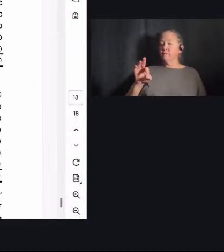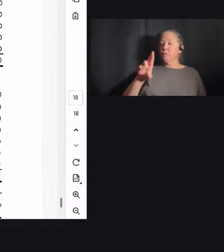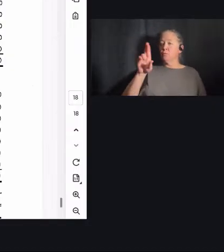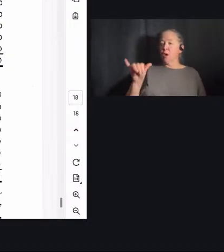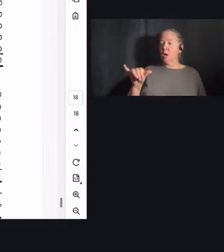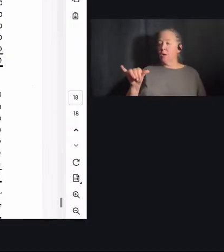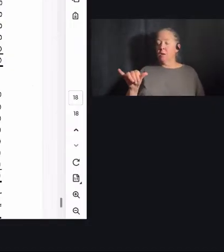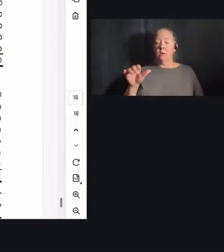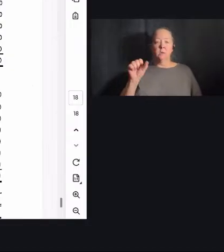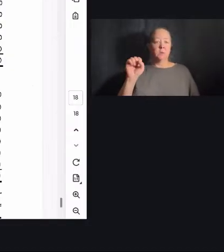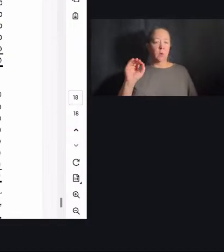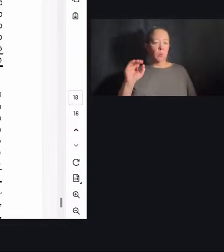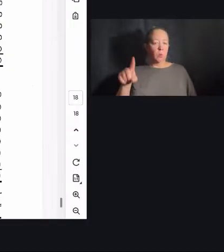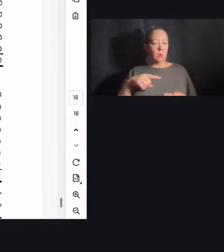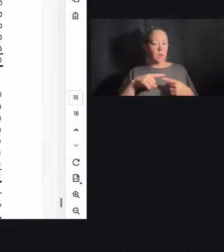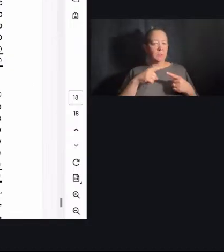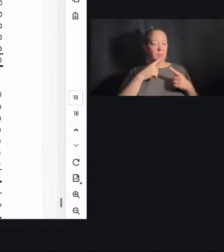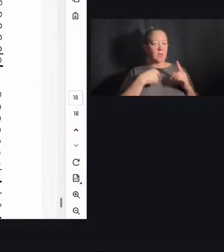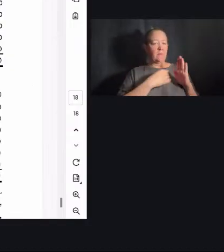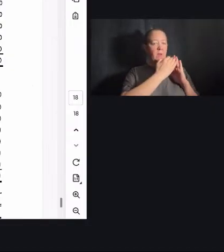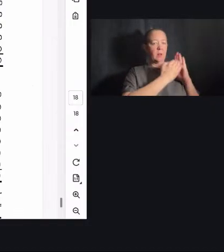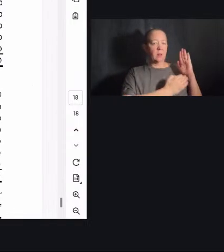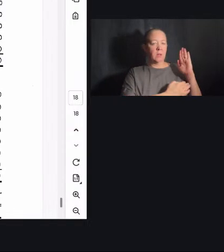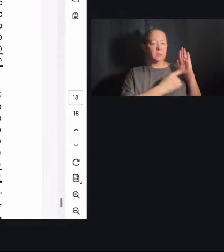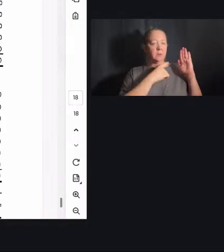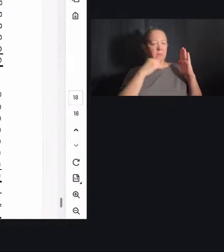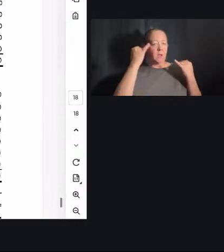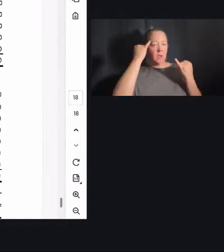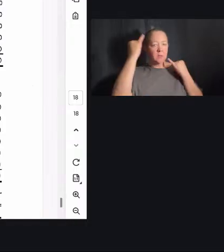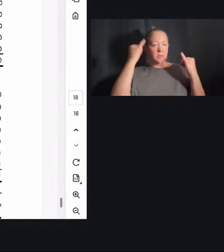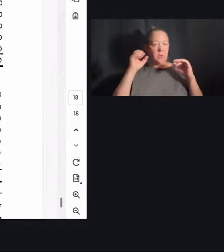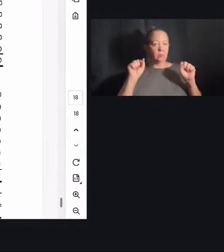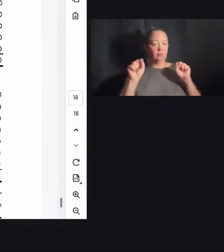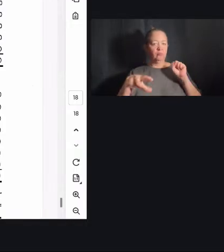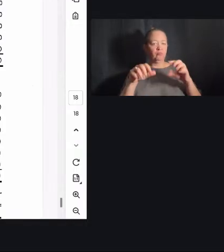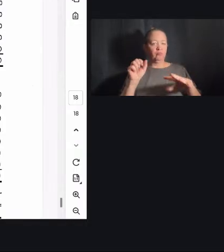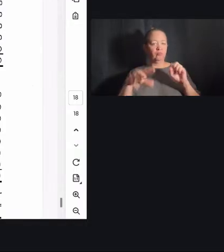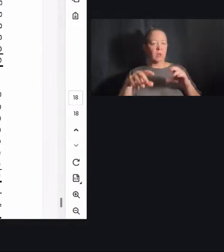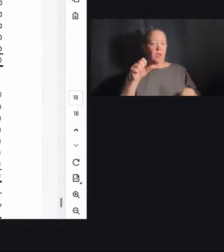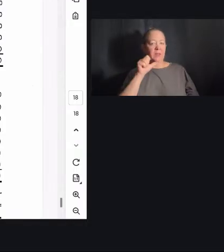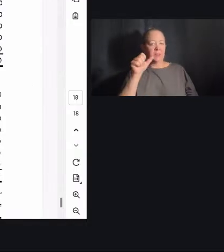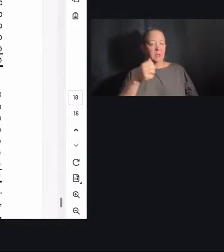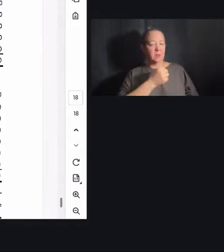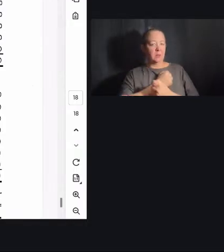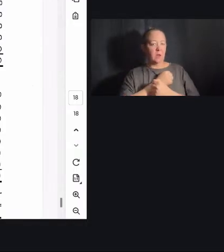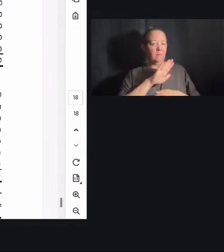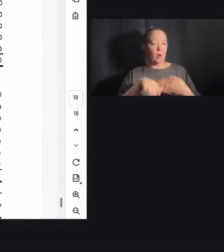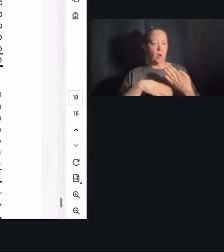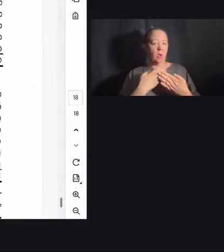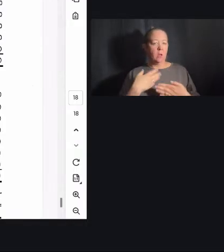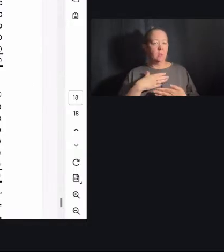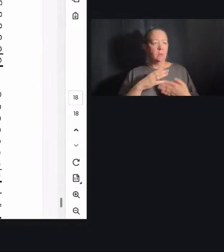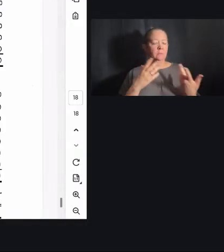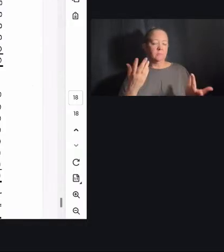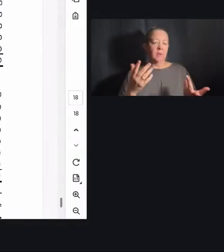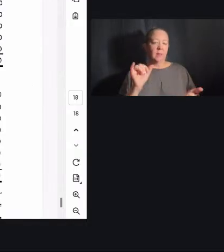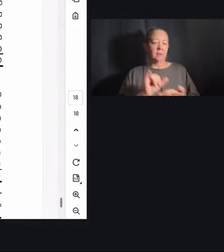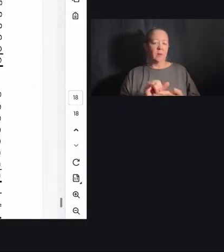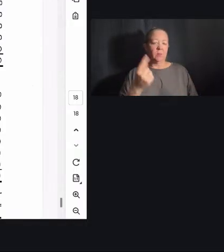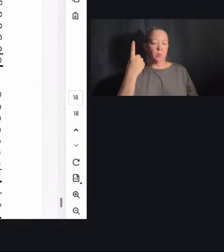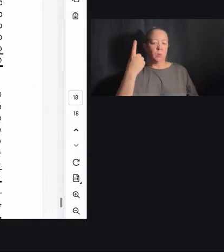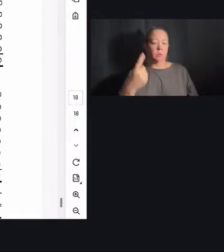So when I said I had a list of ideas I threw out there, and I didn't love all of them, that was one of them.